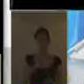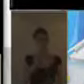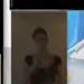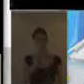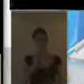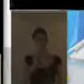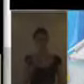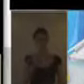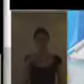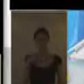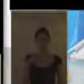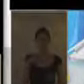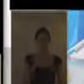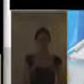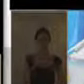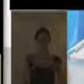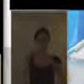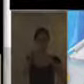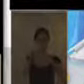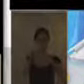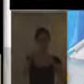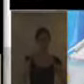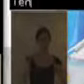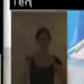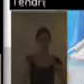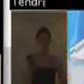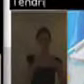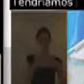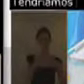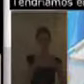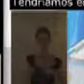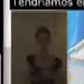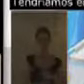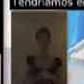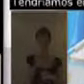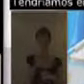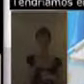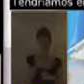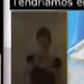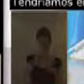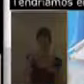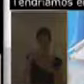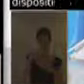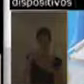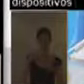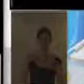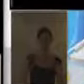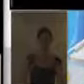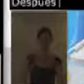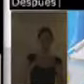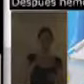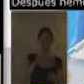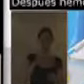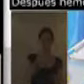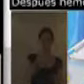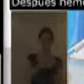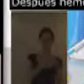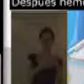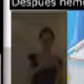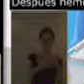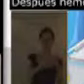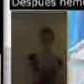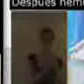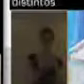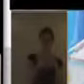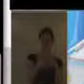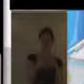explain the work we've been doing. At the bottom we've got the devices, then we've got the integration layer for different